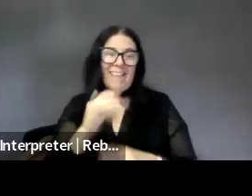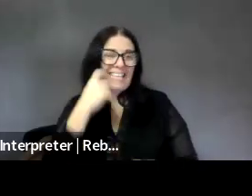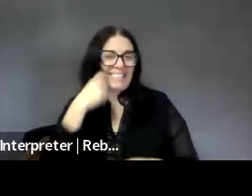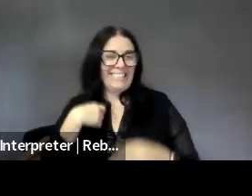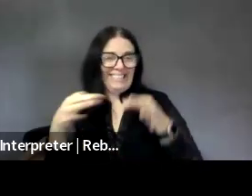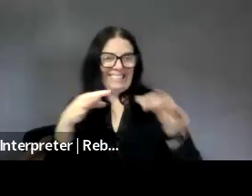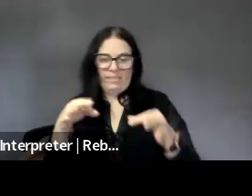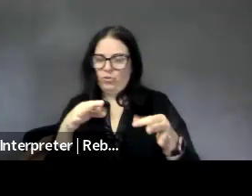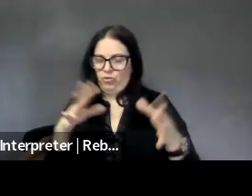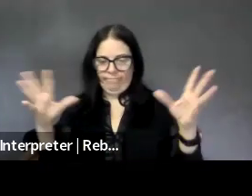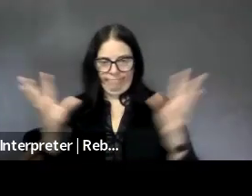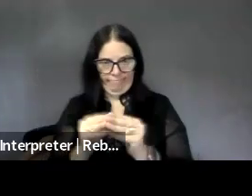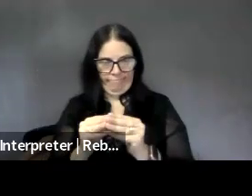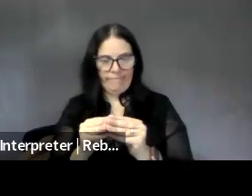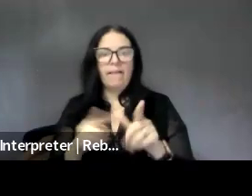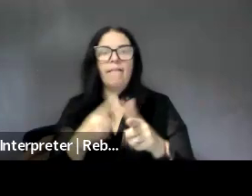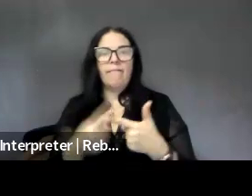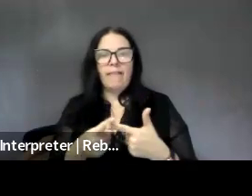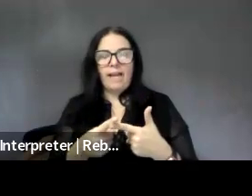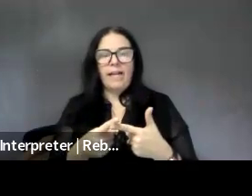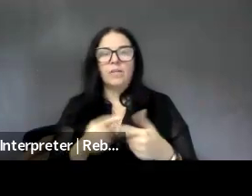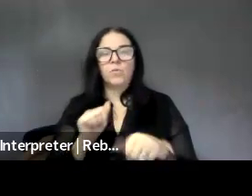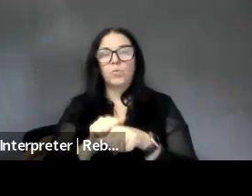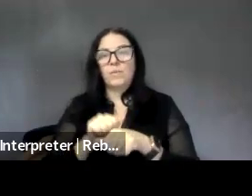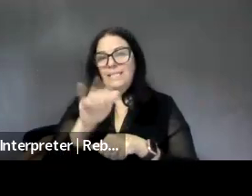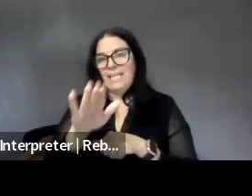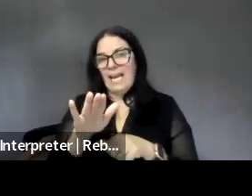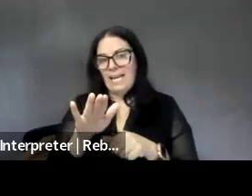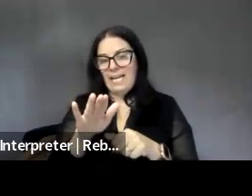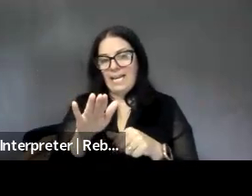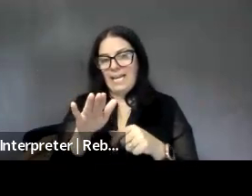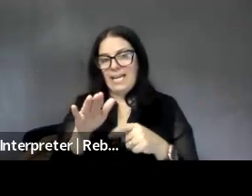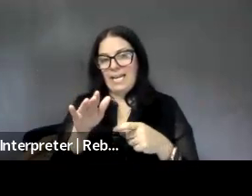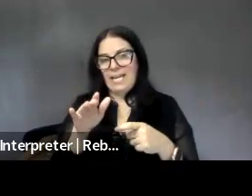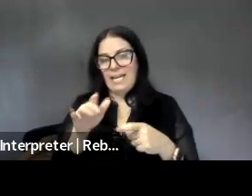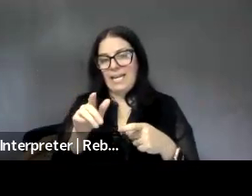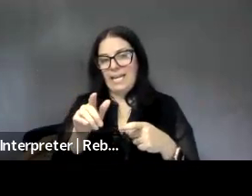about, and then you send them electronically.